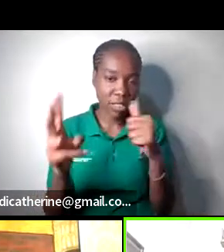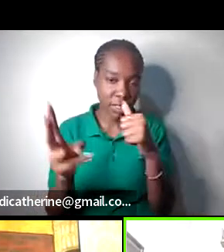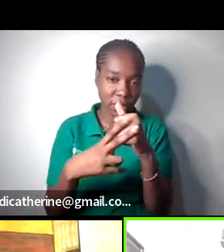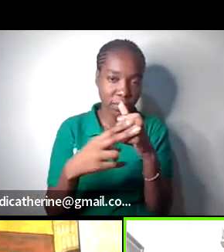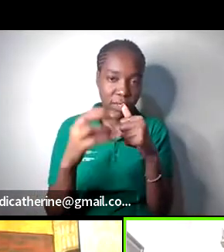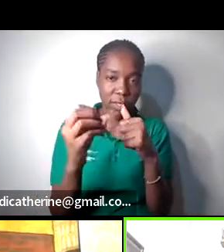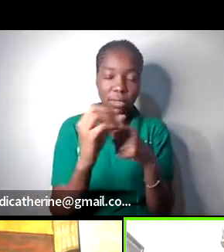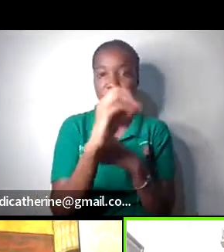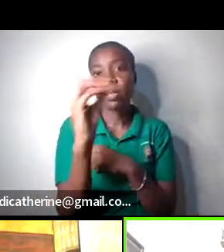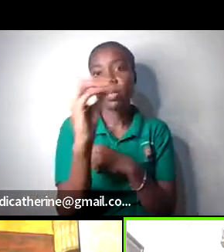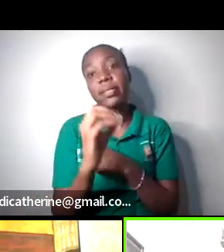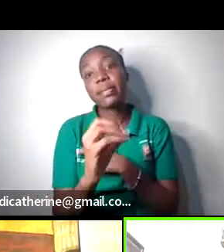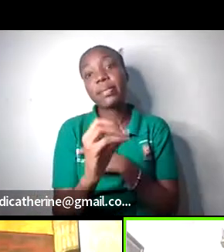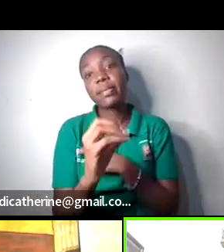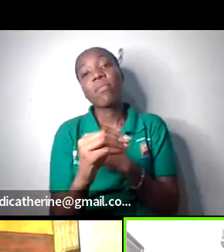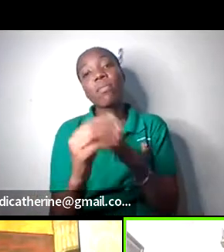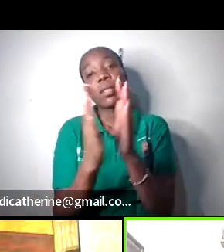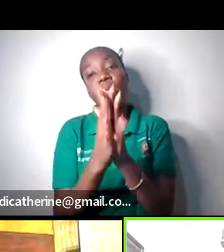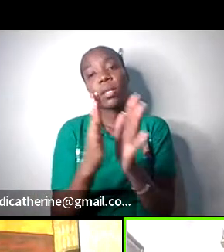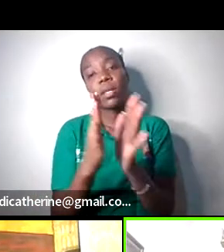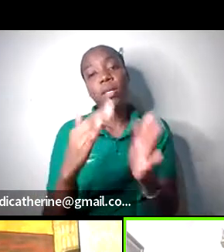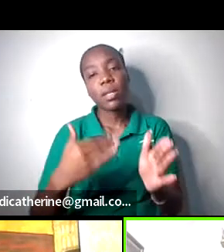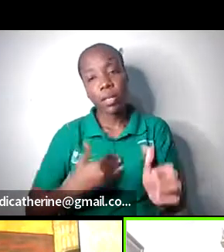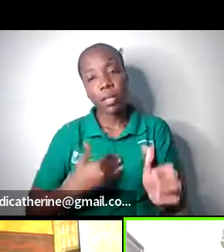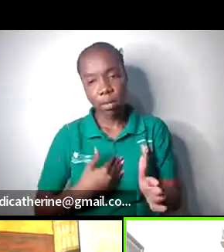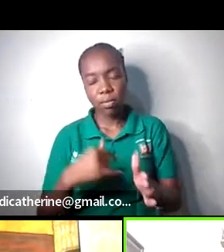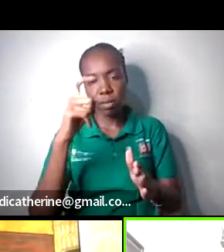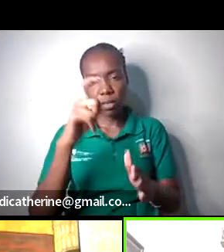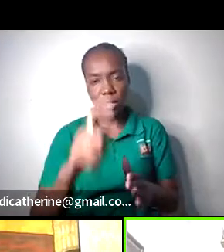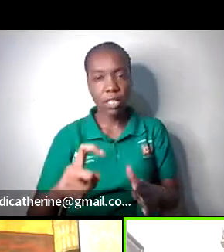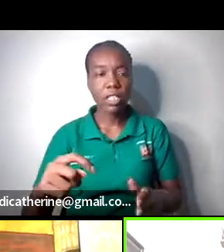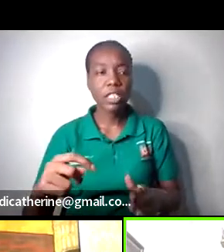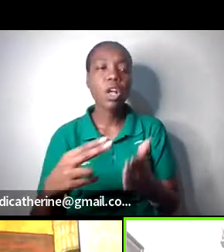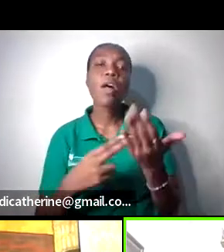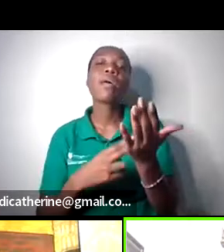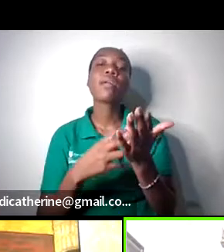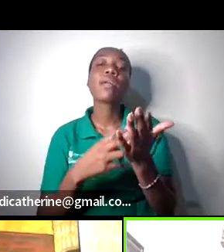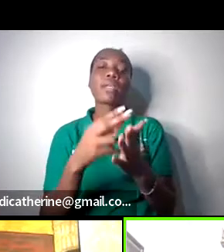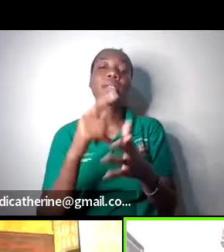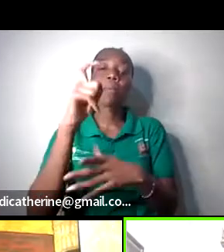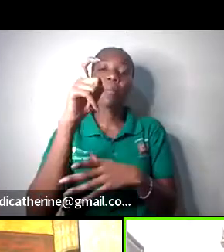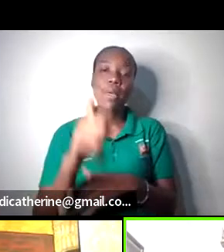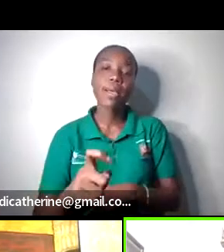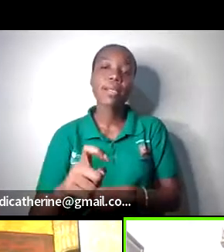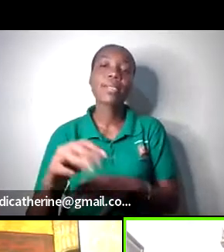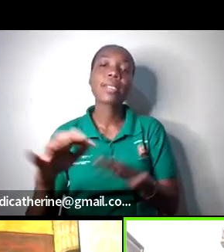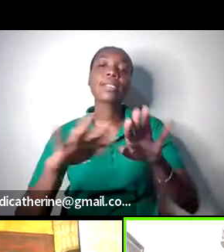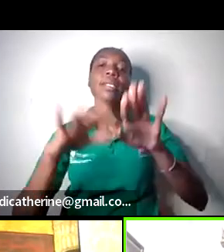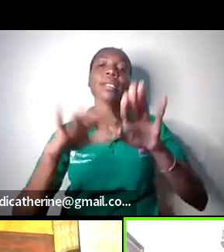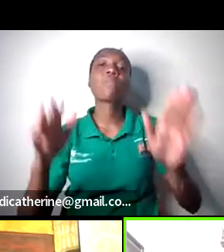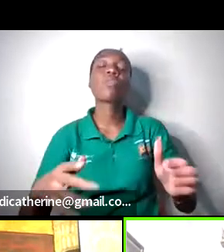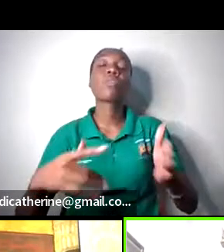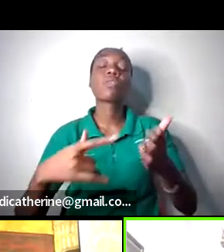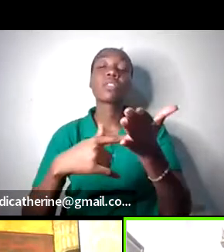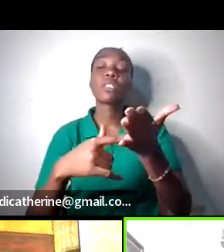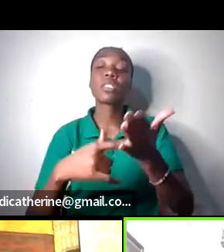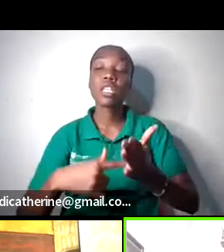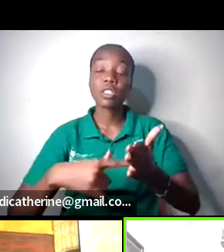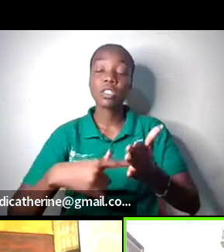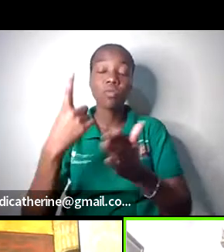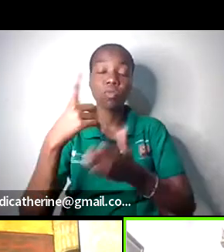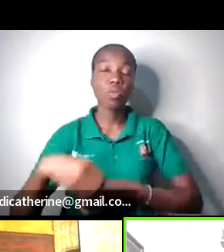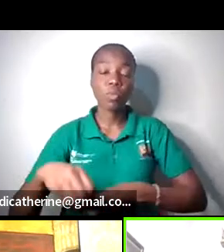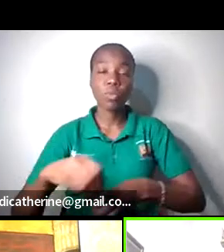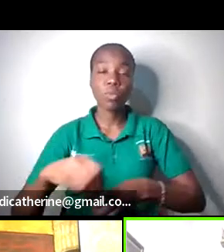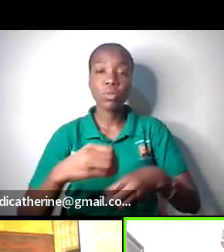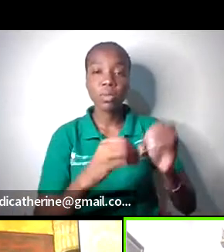enormous potential must be harnessed, must be brought to the table of discussion of opportunities.